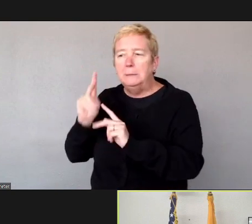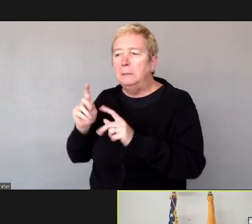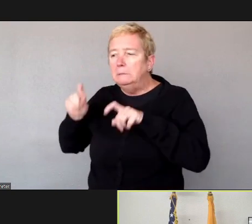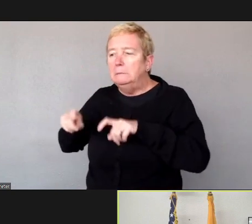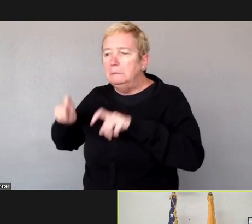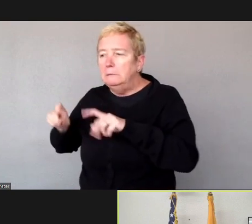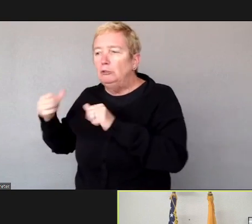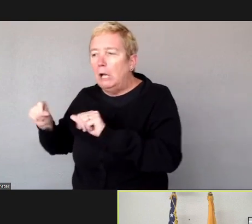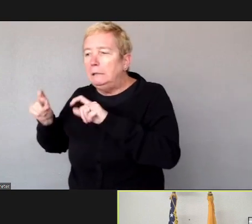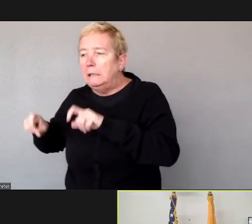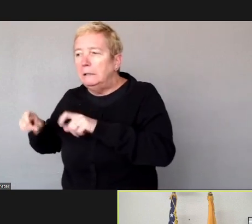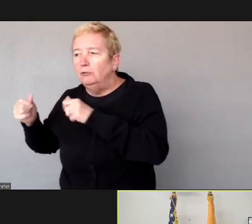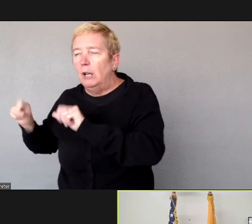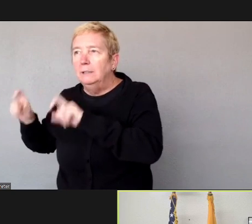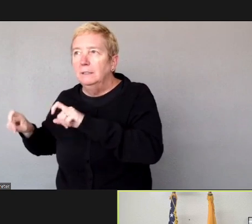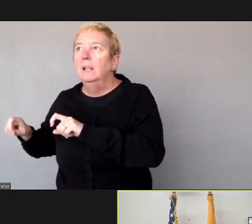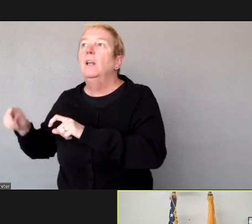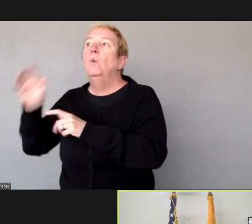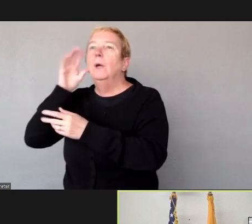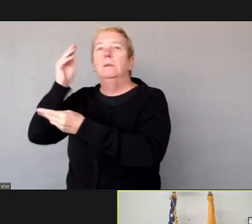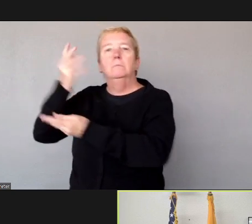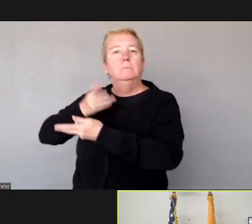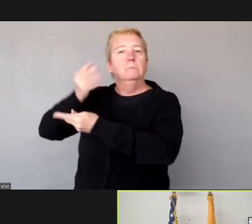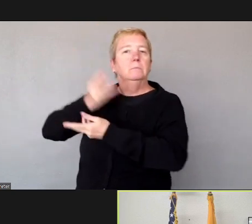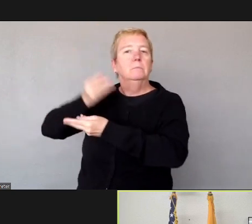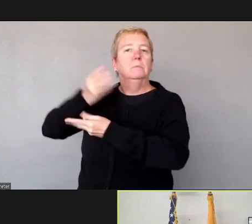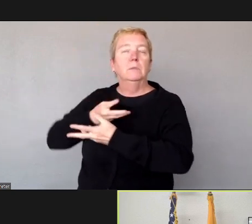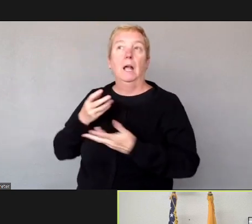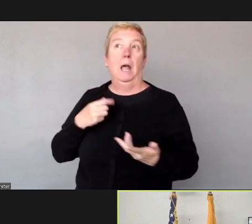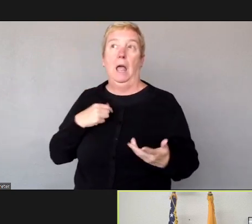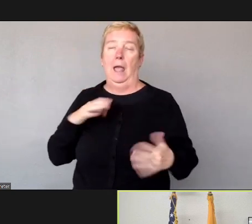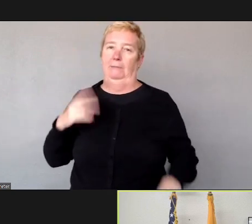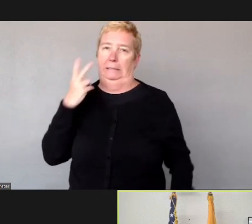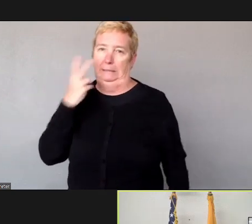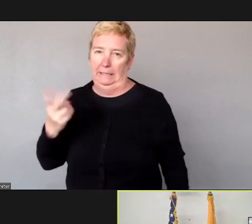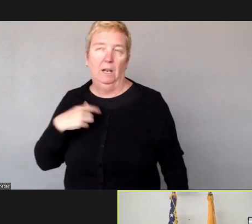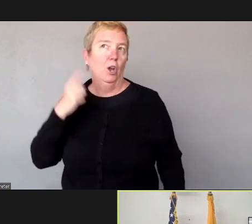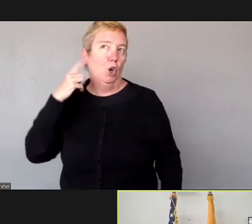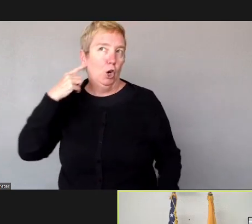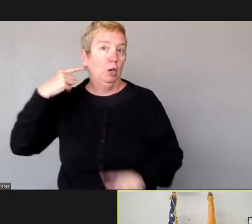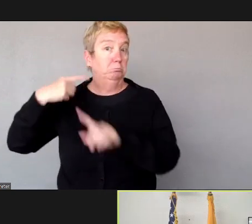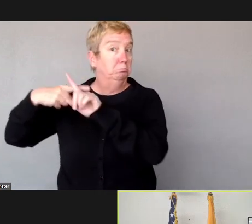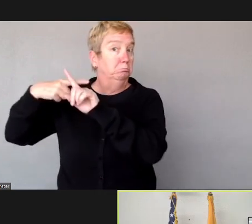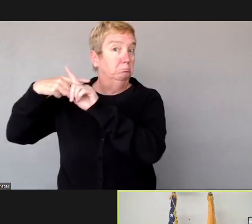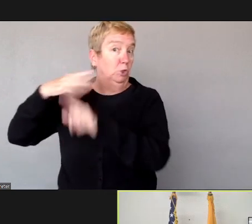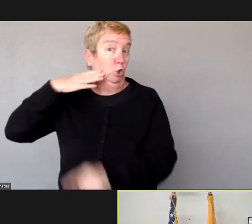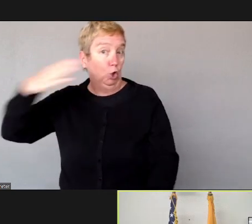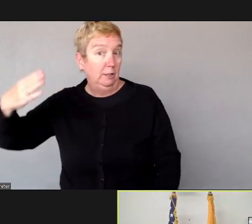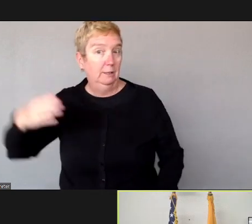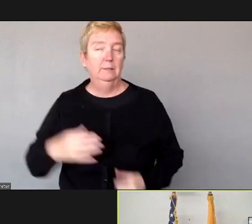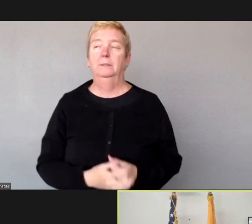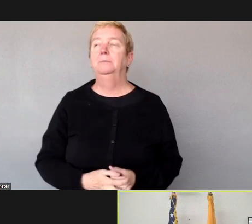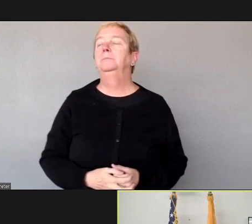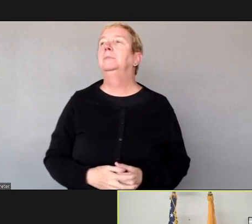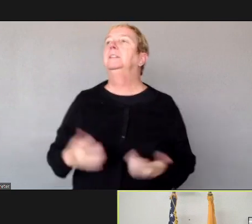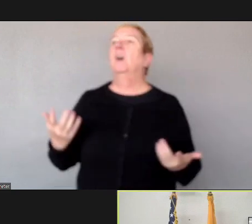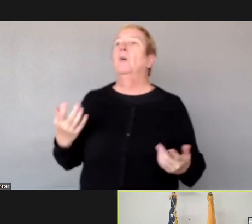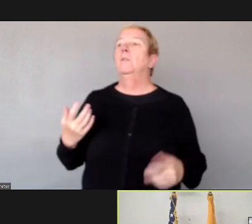the FDA starts reviewing the vaccines. I've heard it's promising, and I think the answer to your question